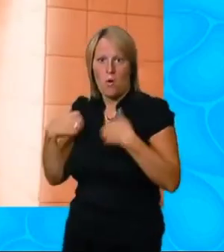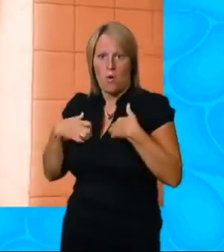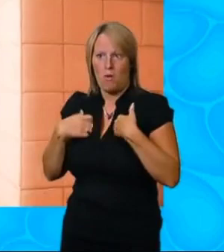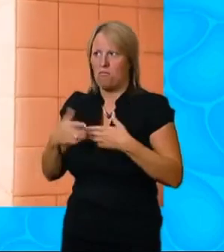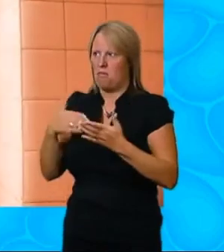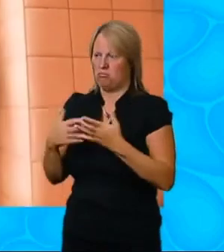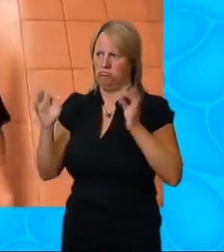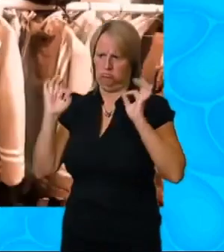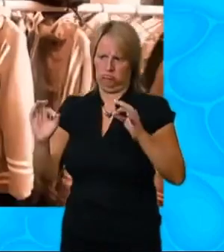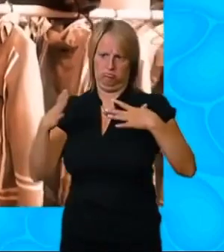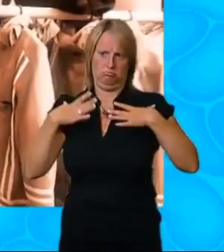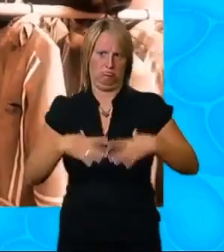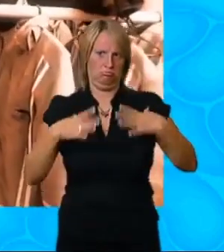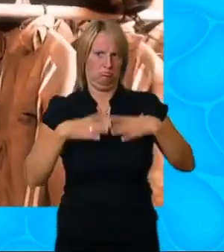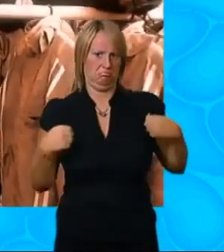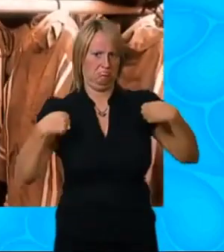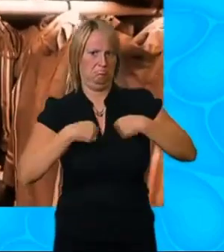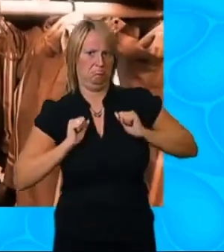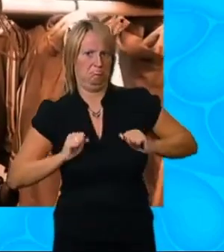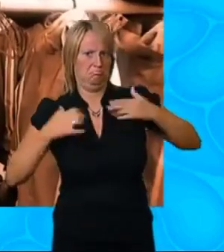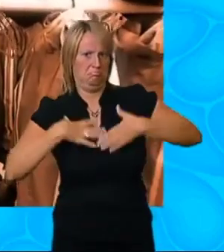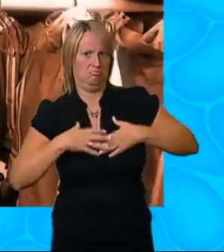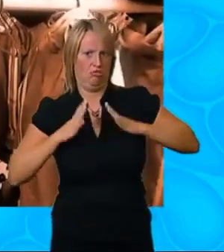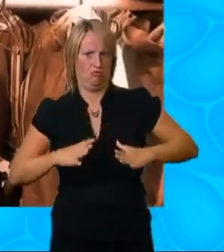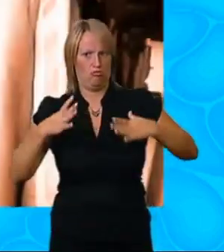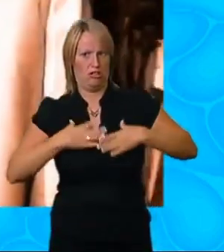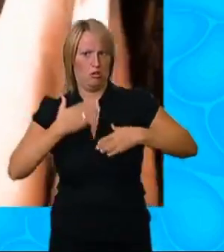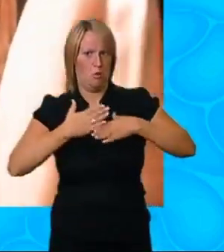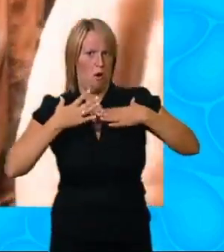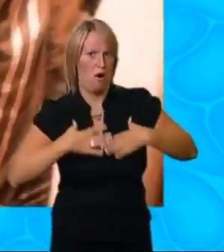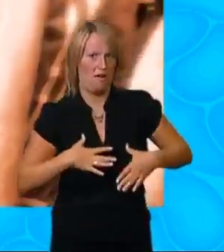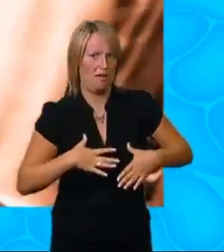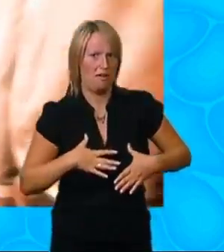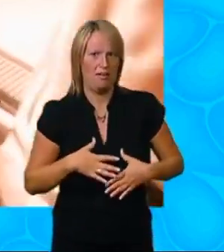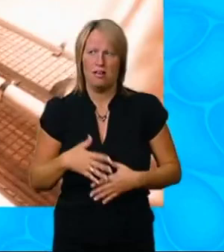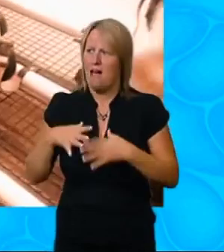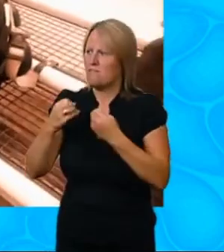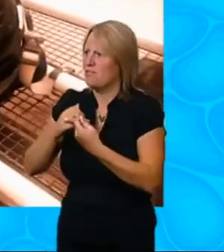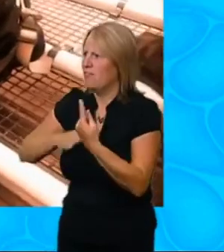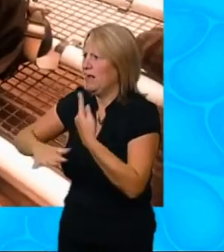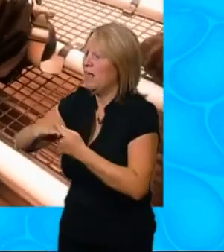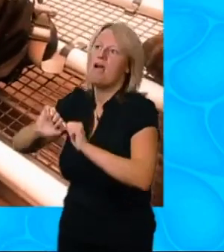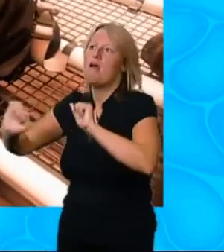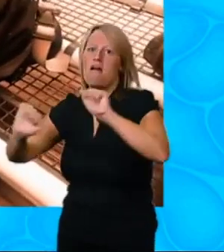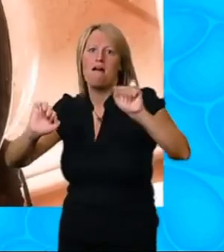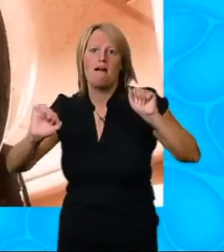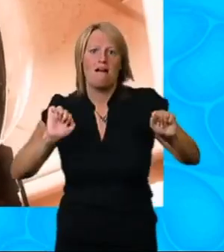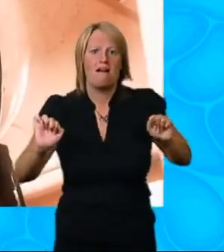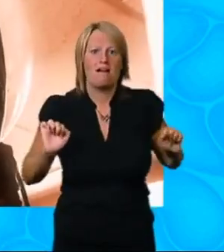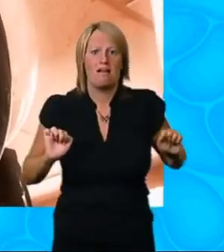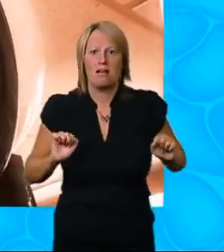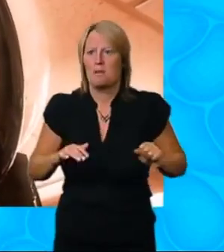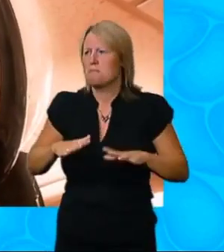firefighters slide down and all their protective uniforms lined up neatly, ready to wear in an emergency.